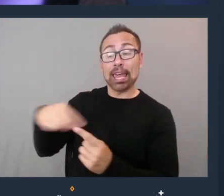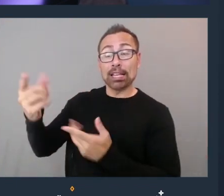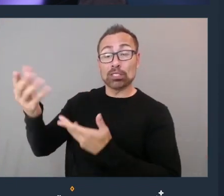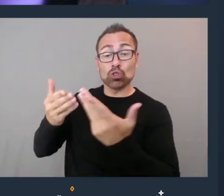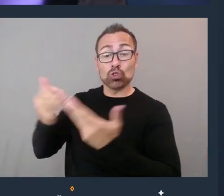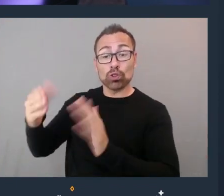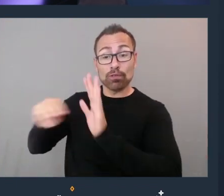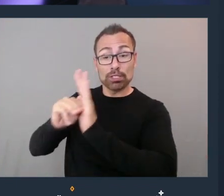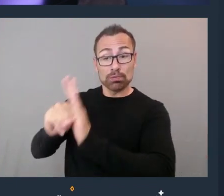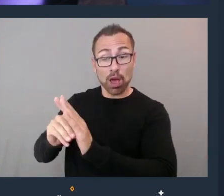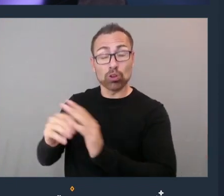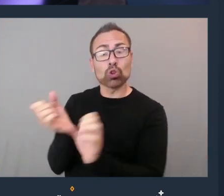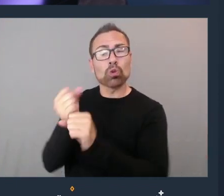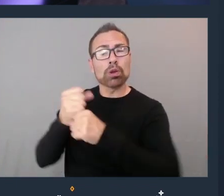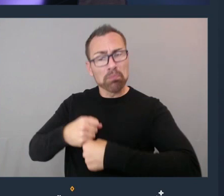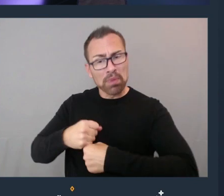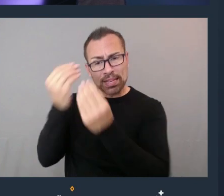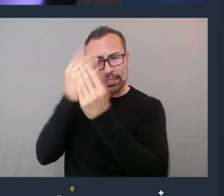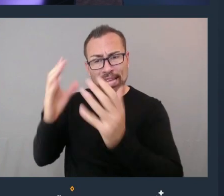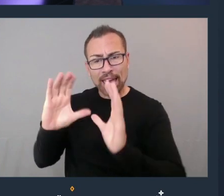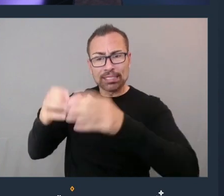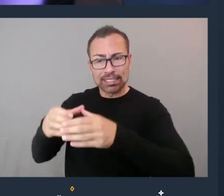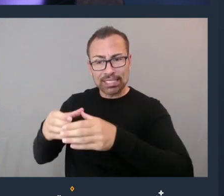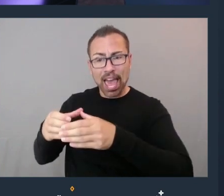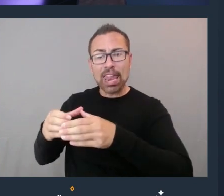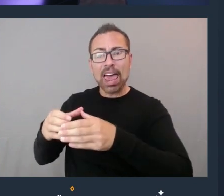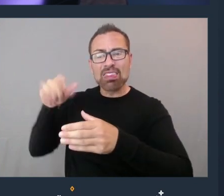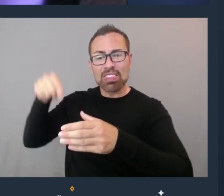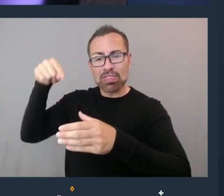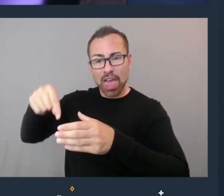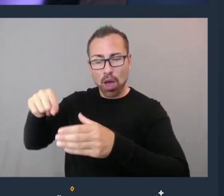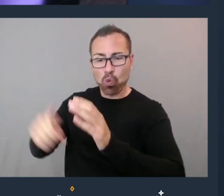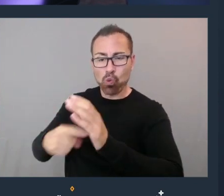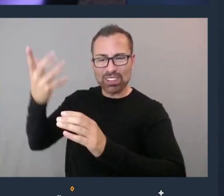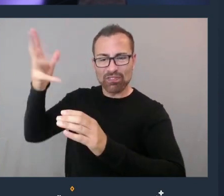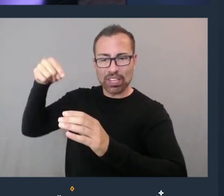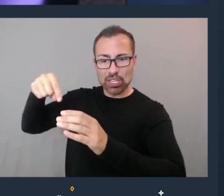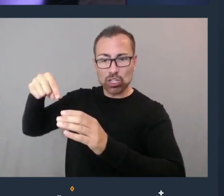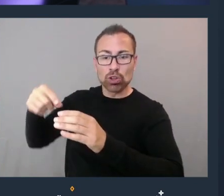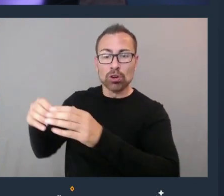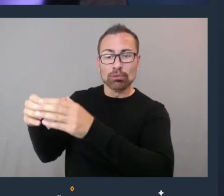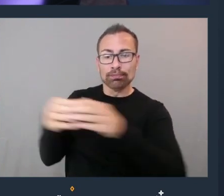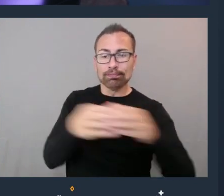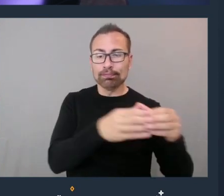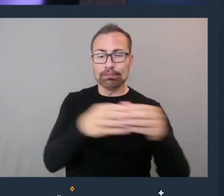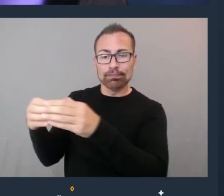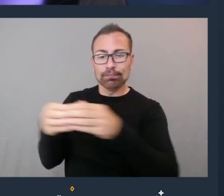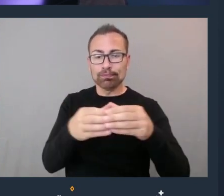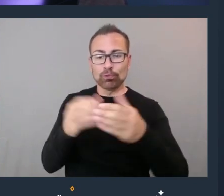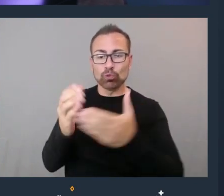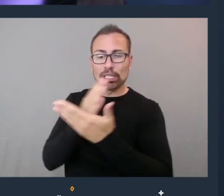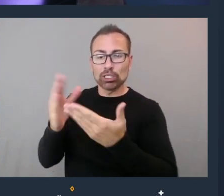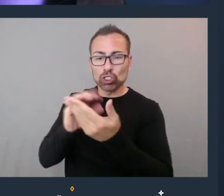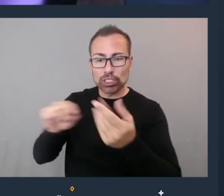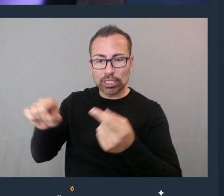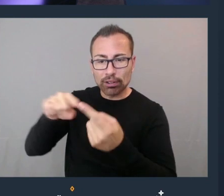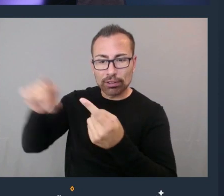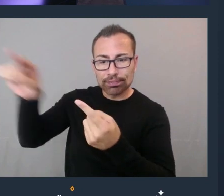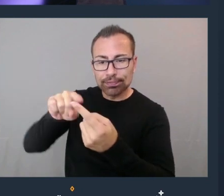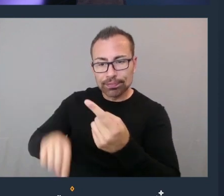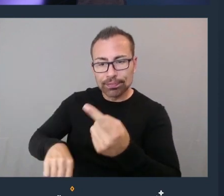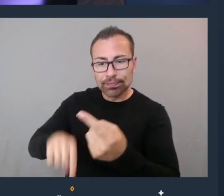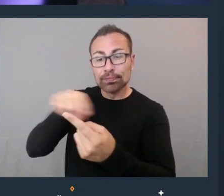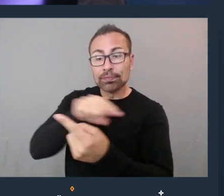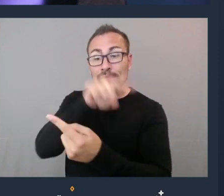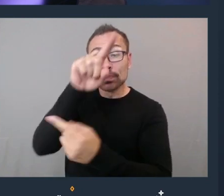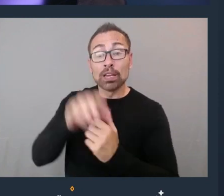many times over to whatever applications need that data. And there's just a rising importance of both unstructured and semi-structured data